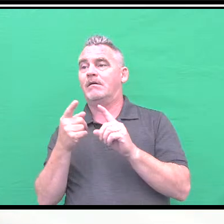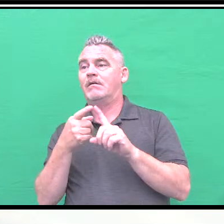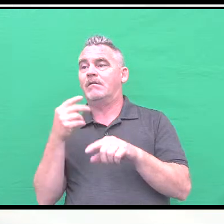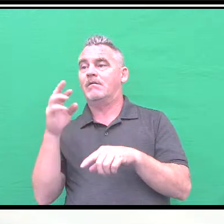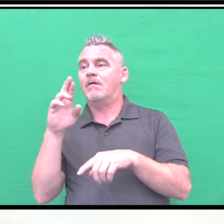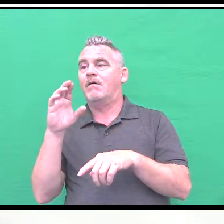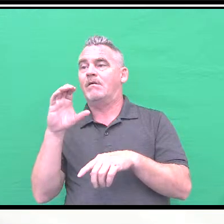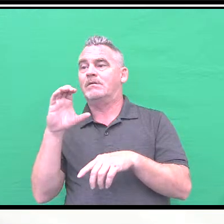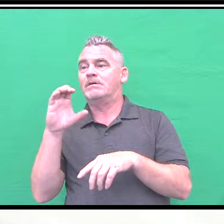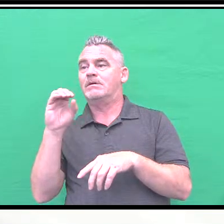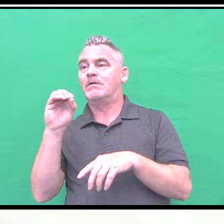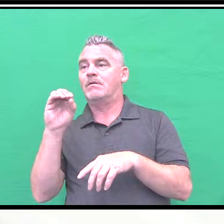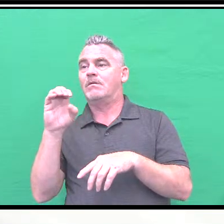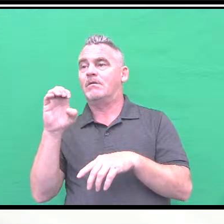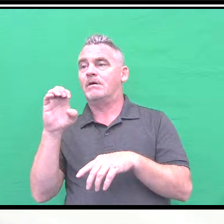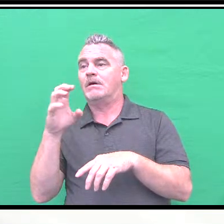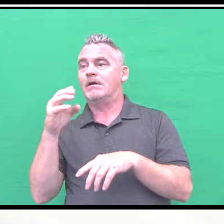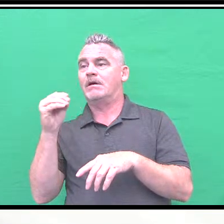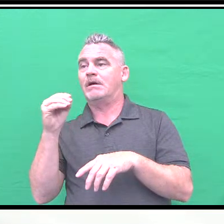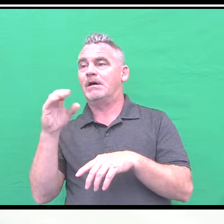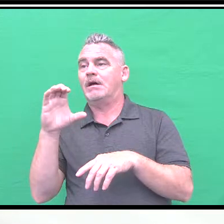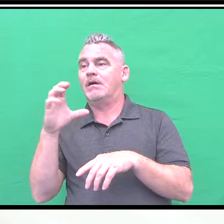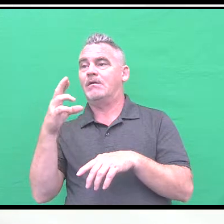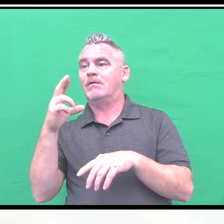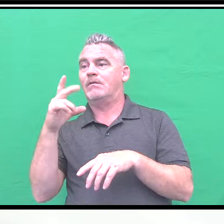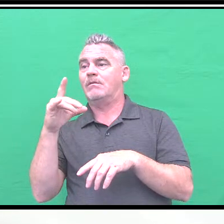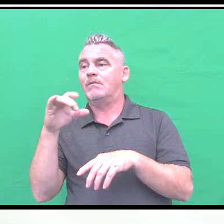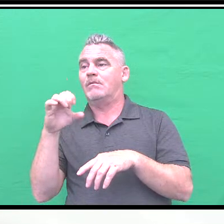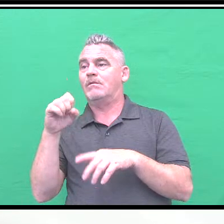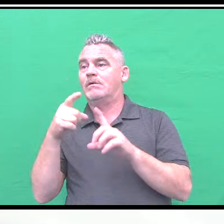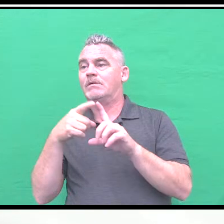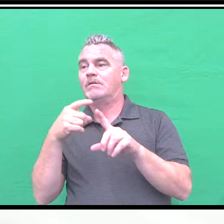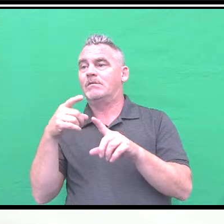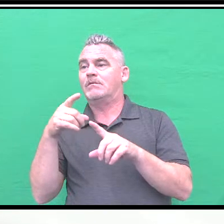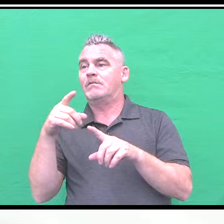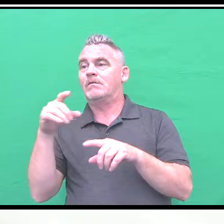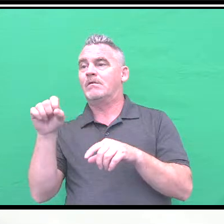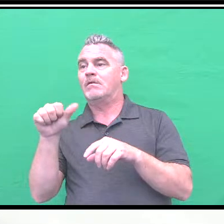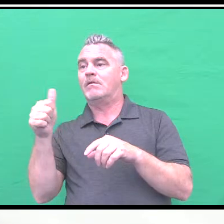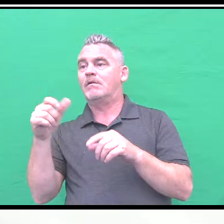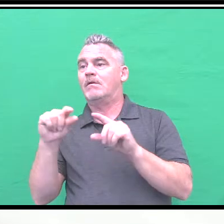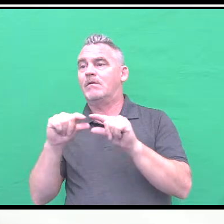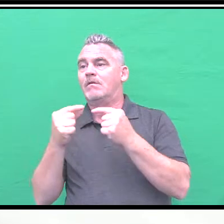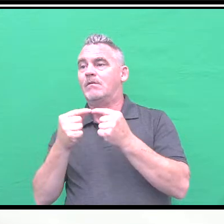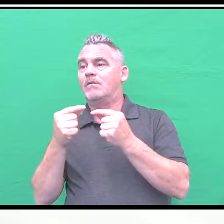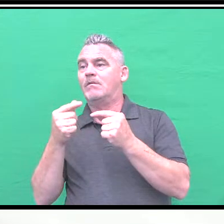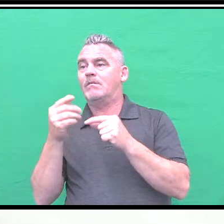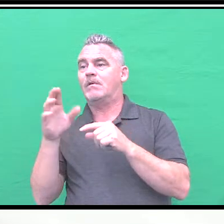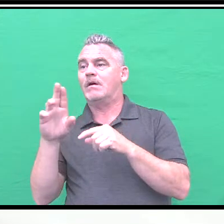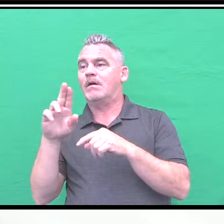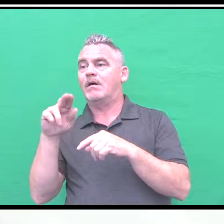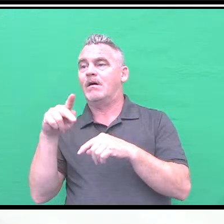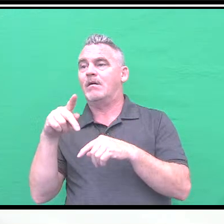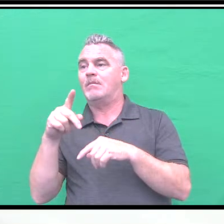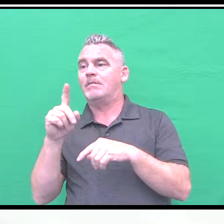and Chris Reef from CSBA provided an update to the proposed governor's budget.